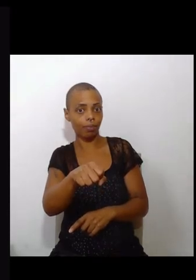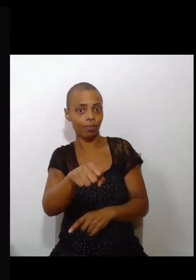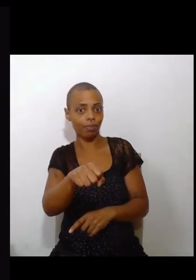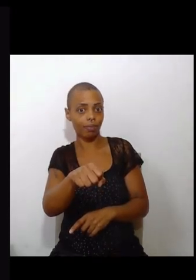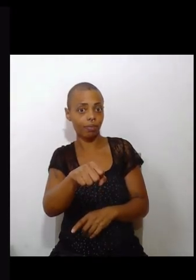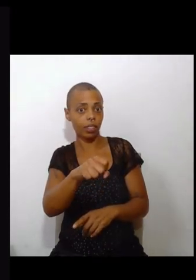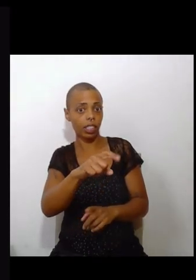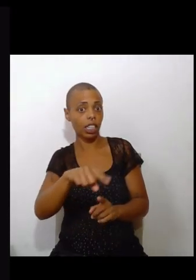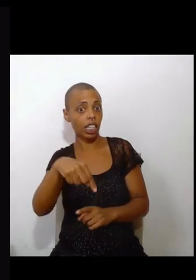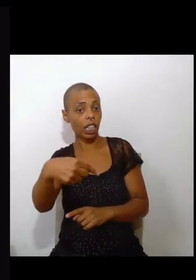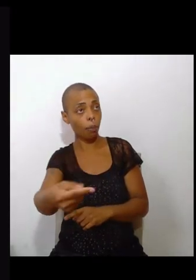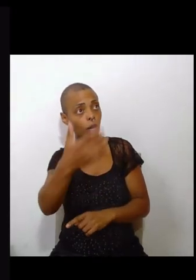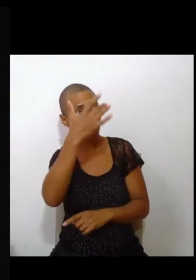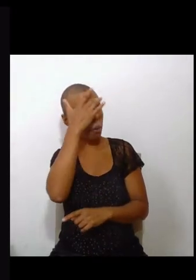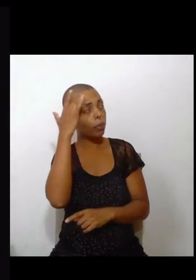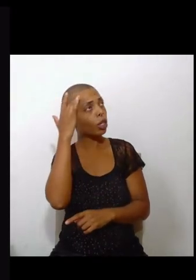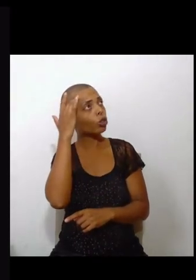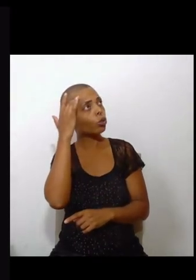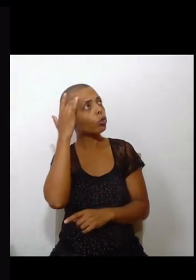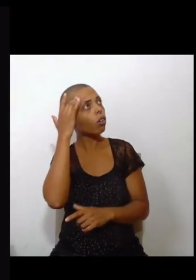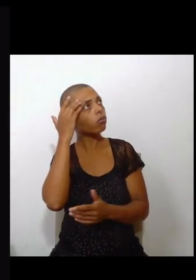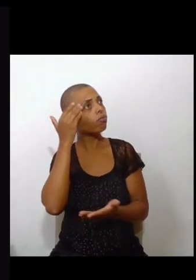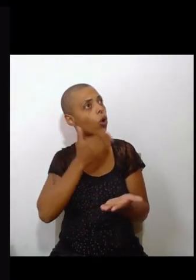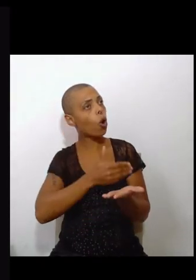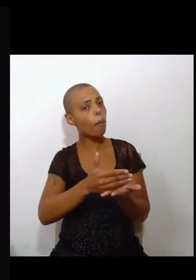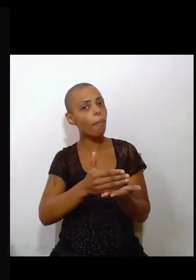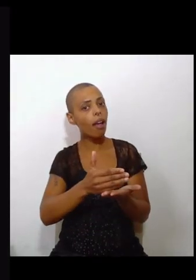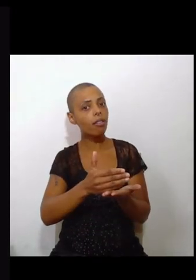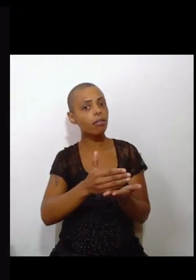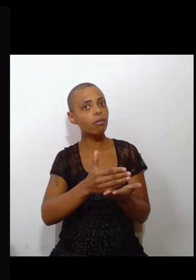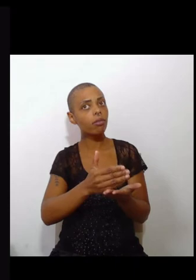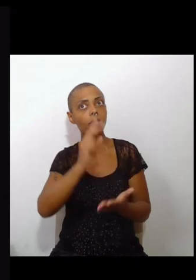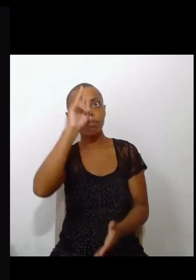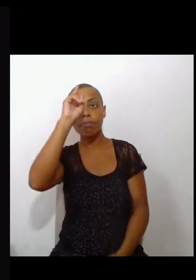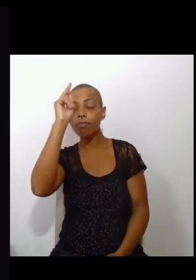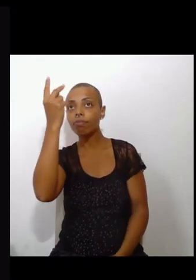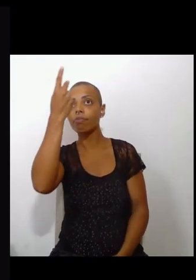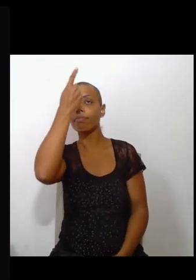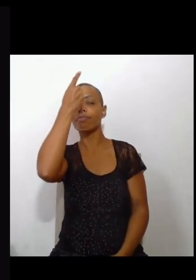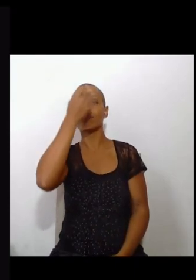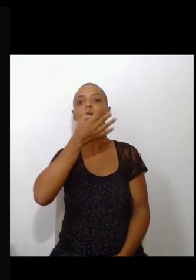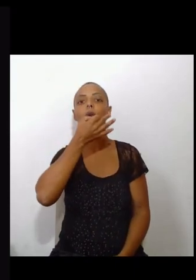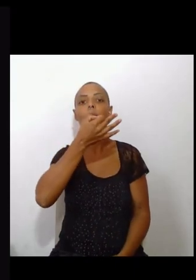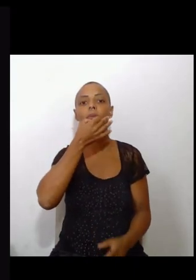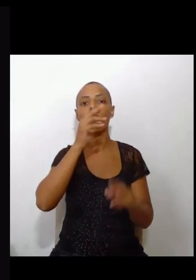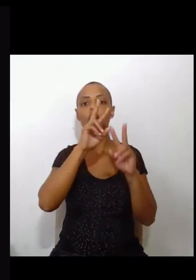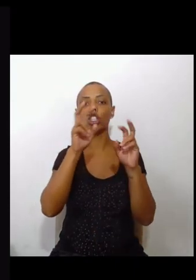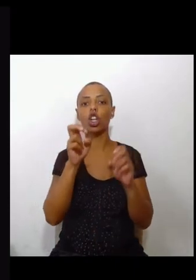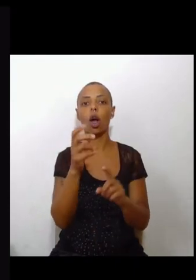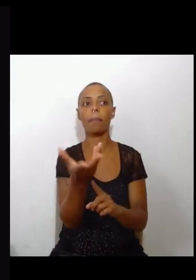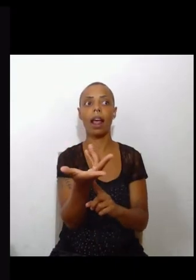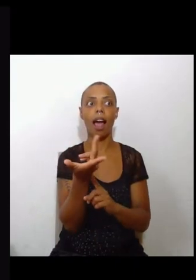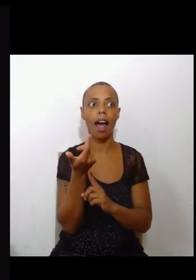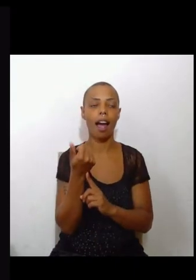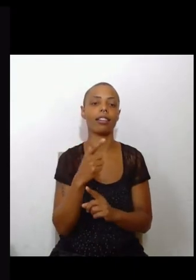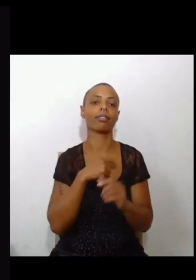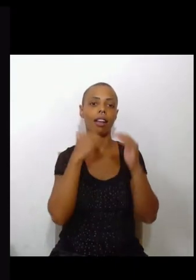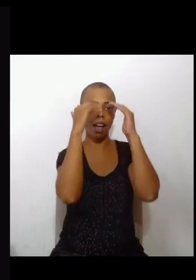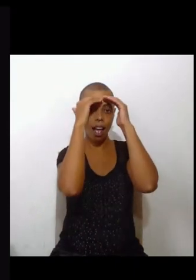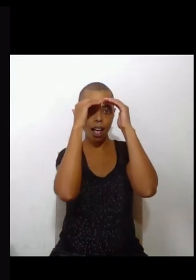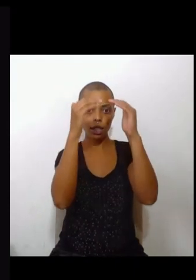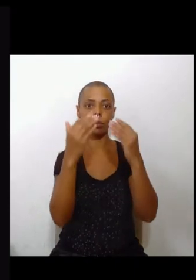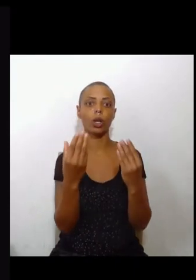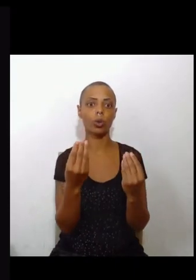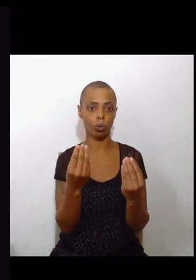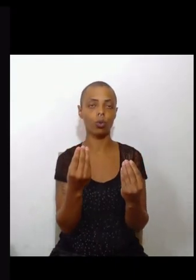the team or have extreme respect for everybody as artists and I think the trans women